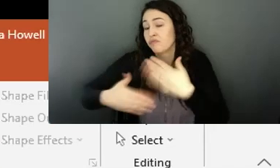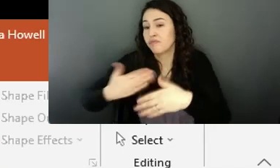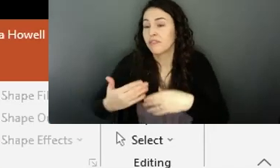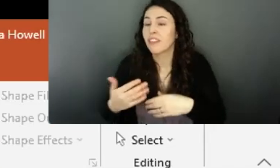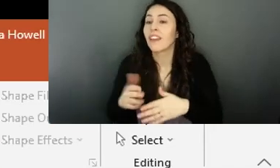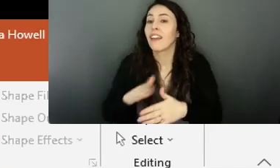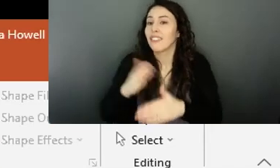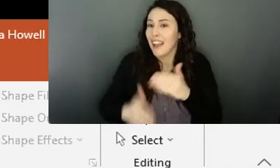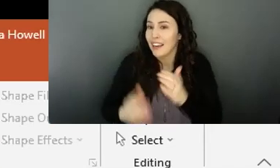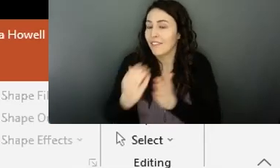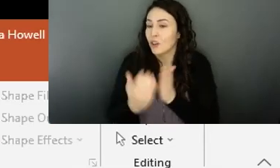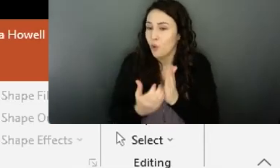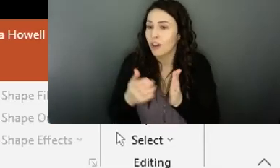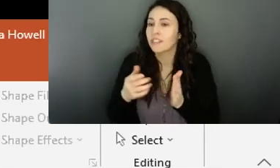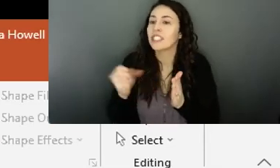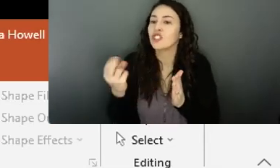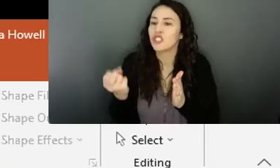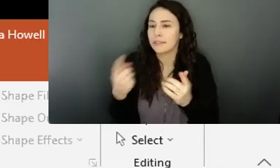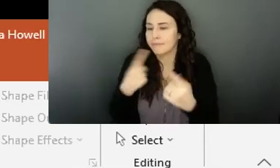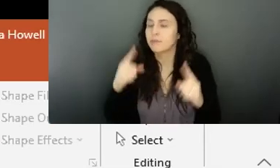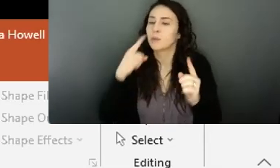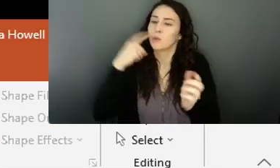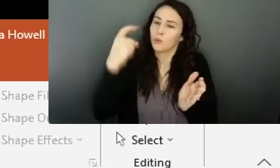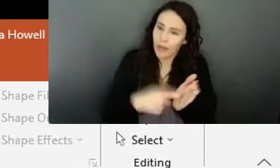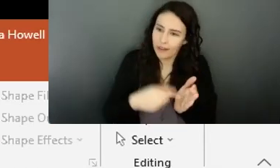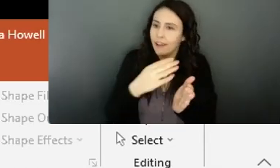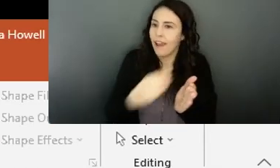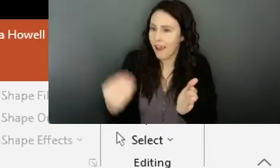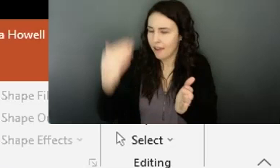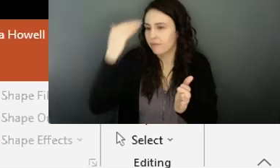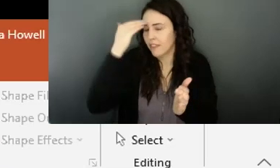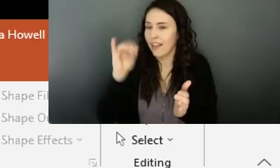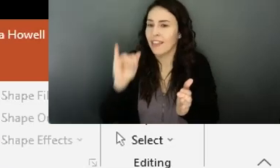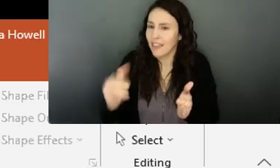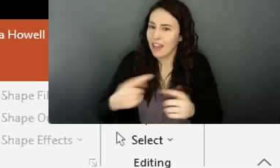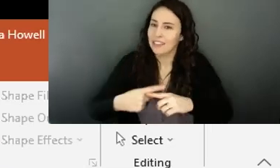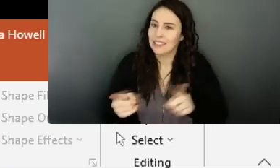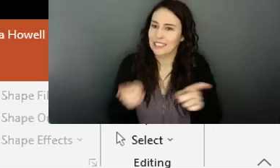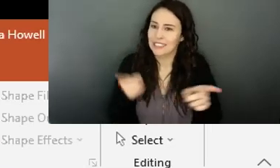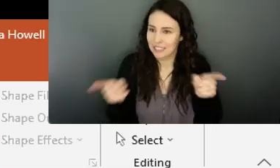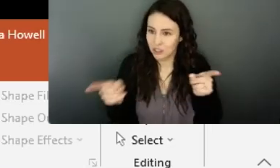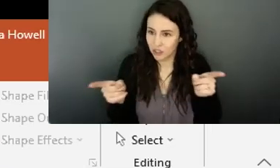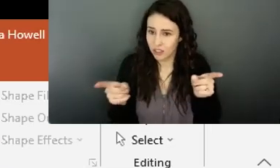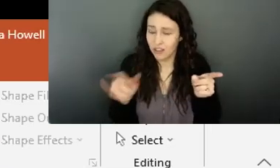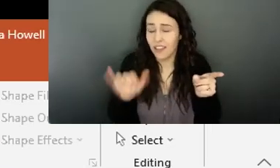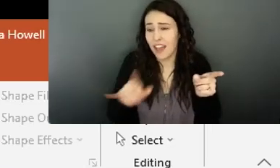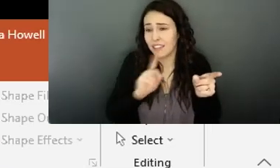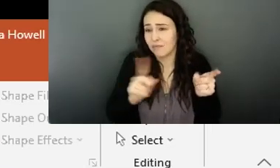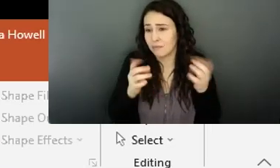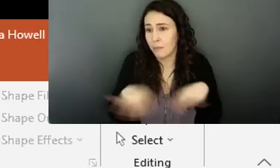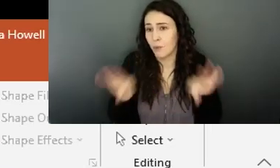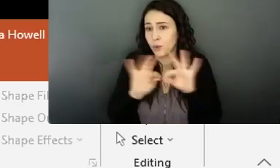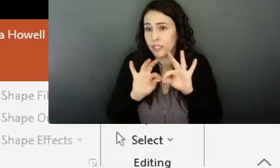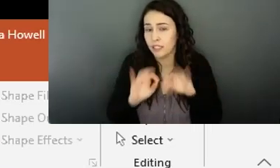she recognized and acknowledged the distinction that is just so important. The second bullet